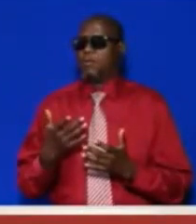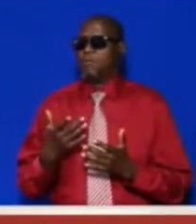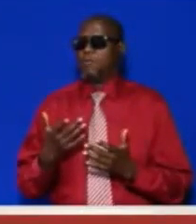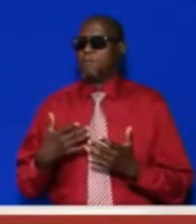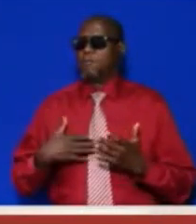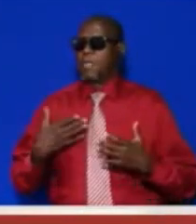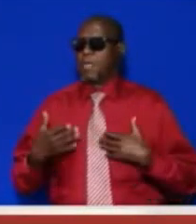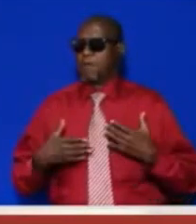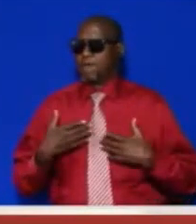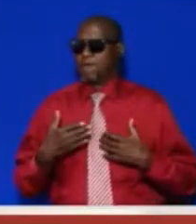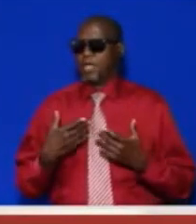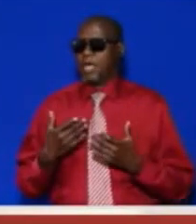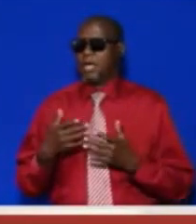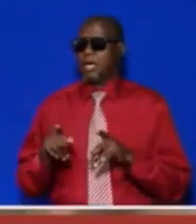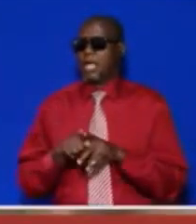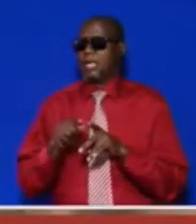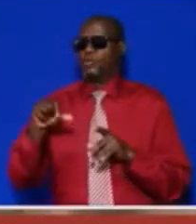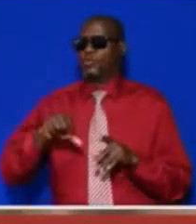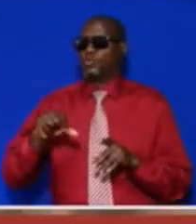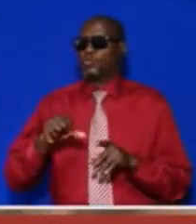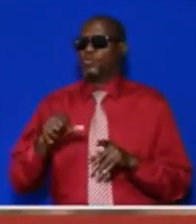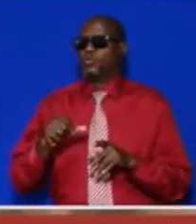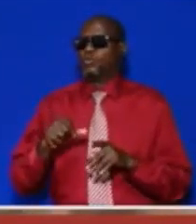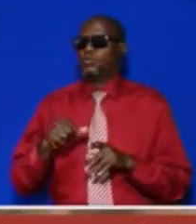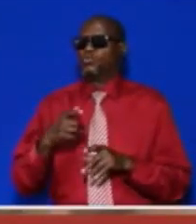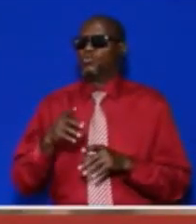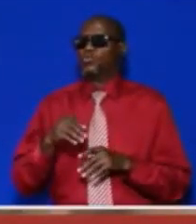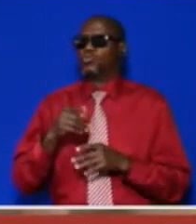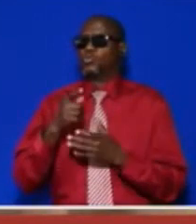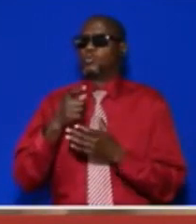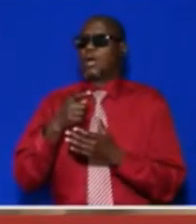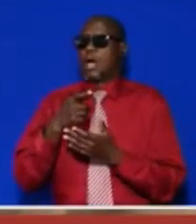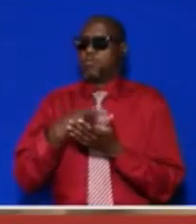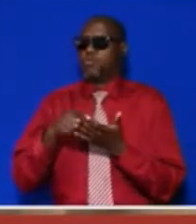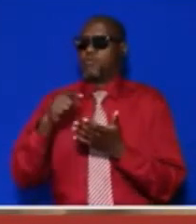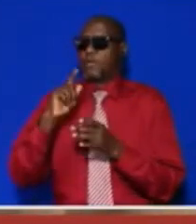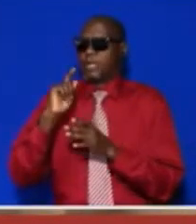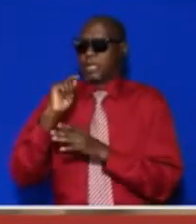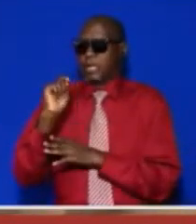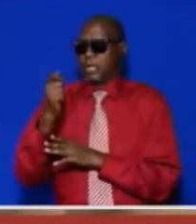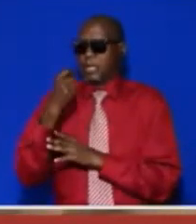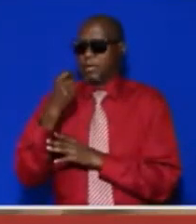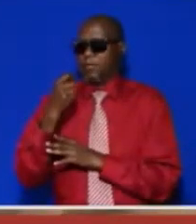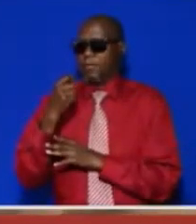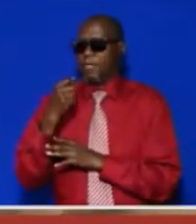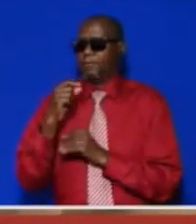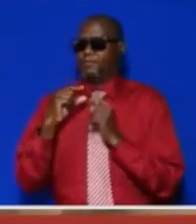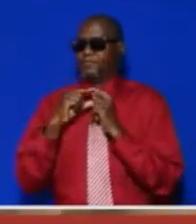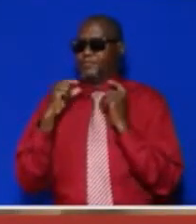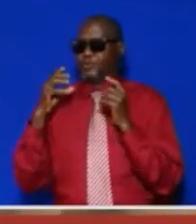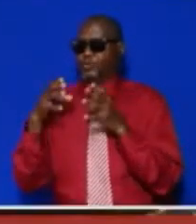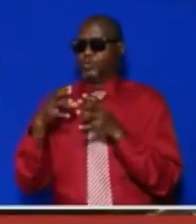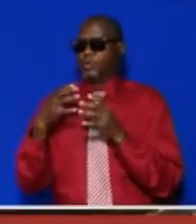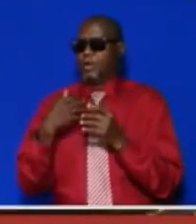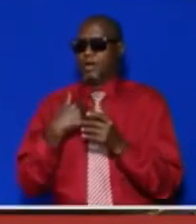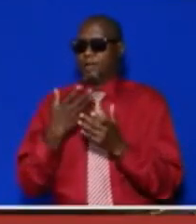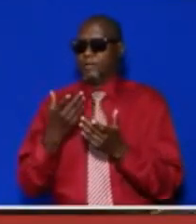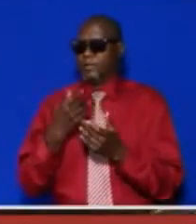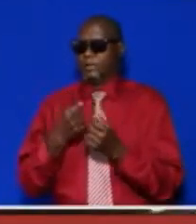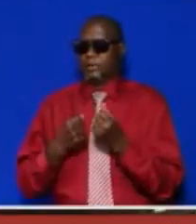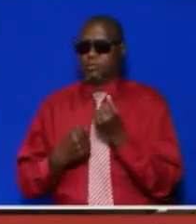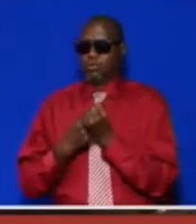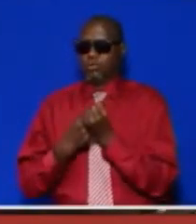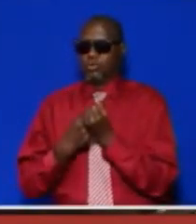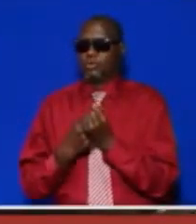be legalized in Kenya. The clergy have vowed to speak against this vice and strongly support family values. Darkness